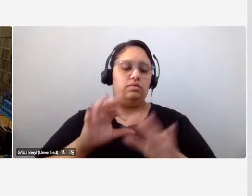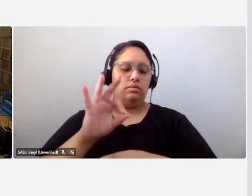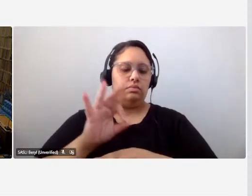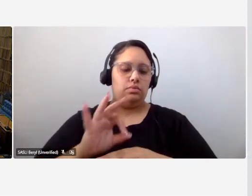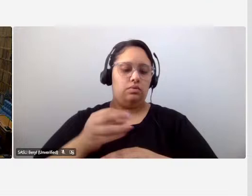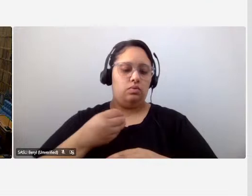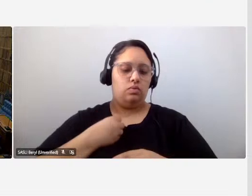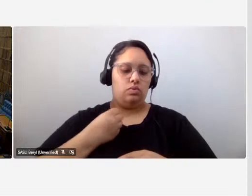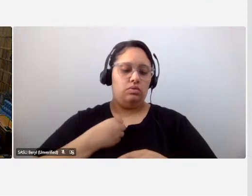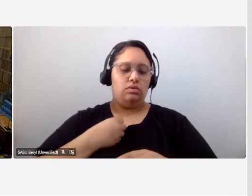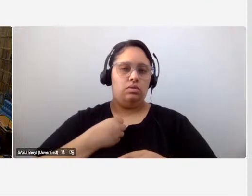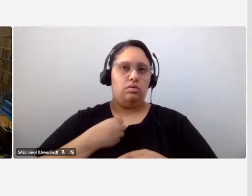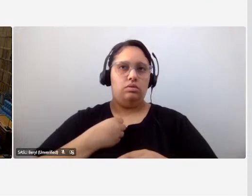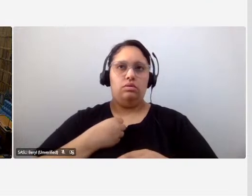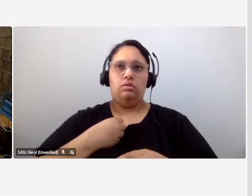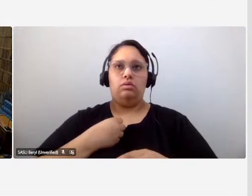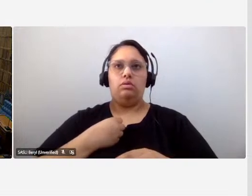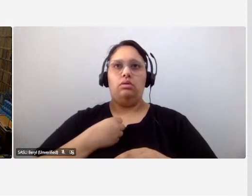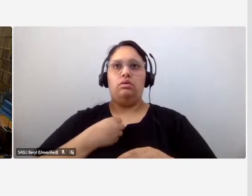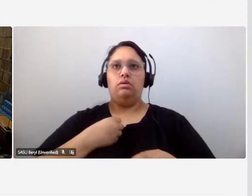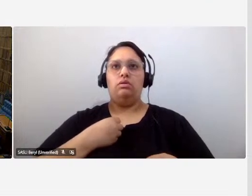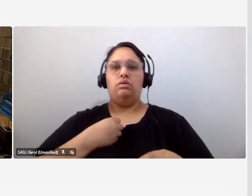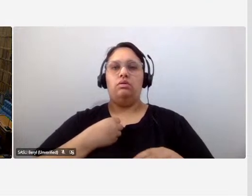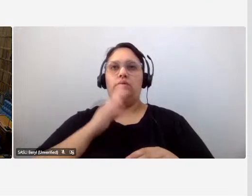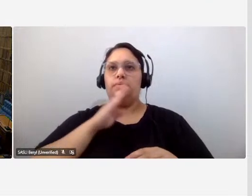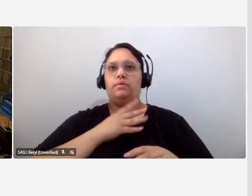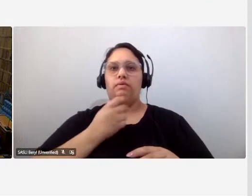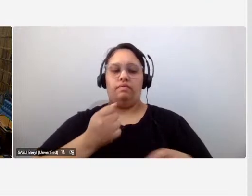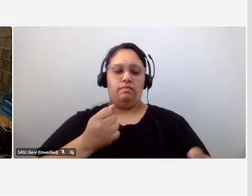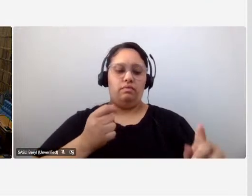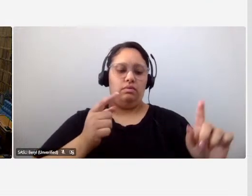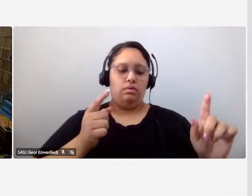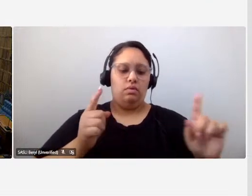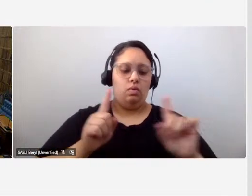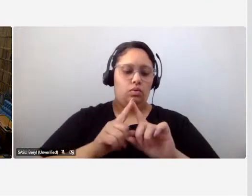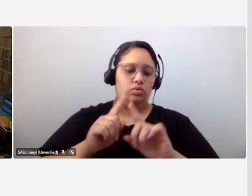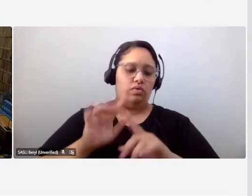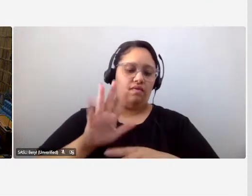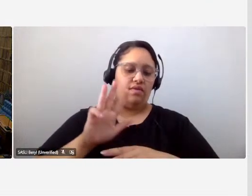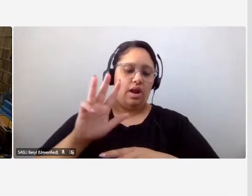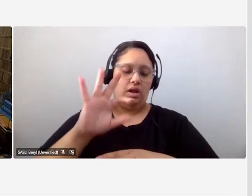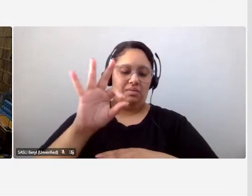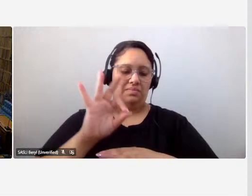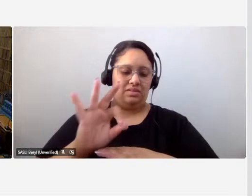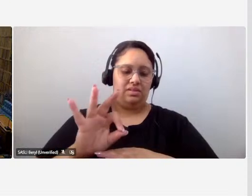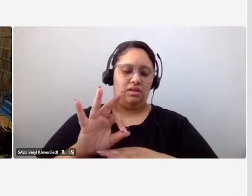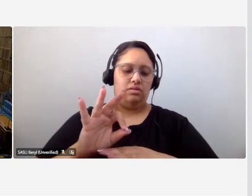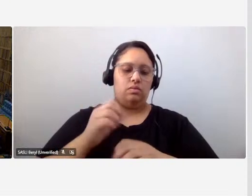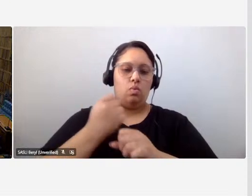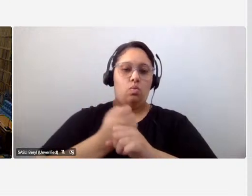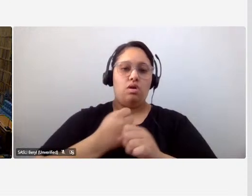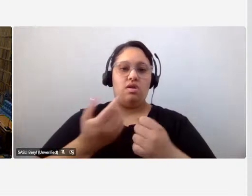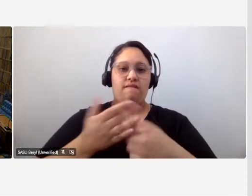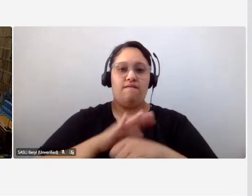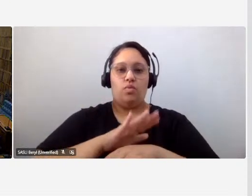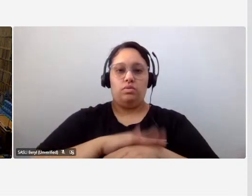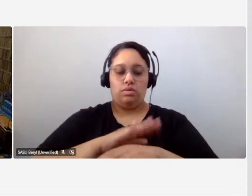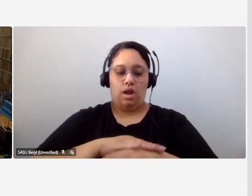who've participated in the program remain economically active. 59% of them are working